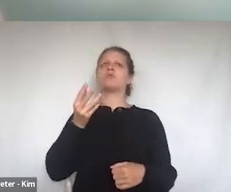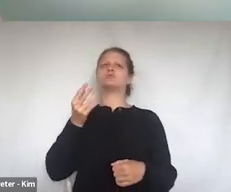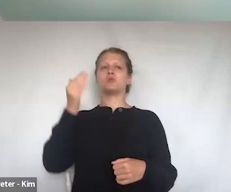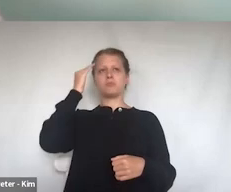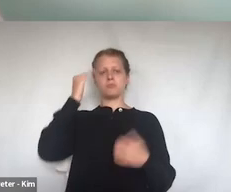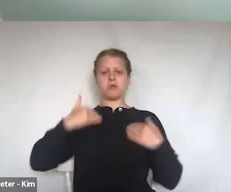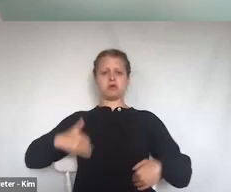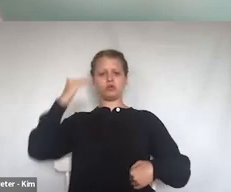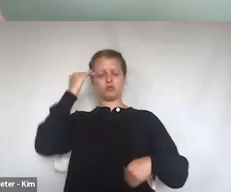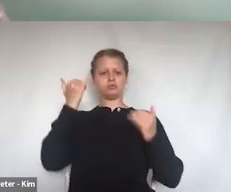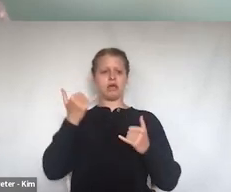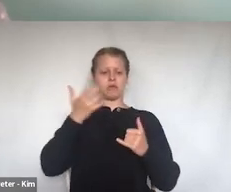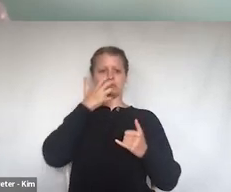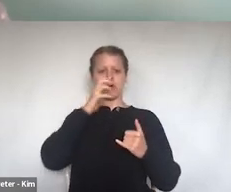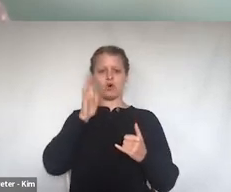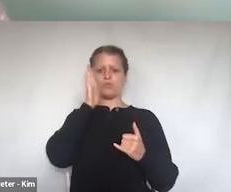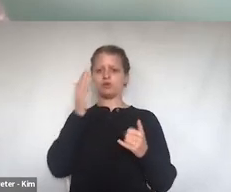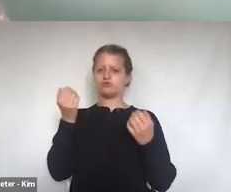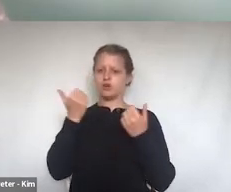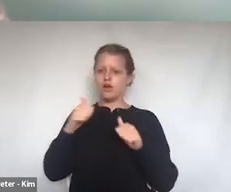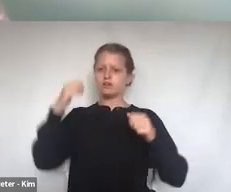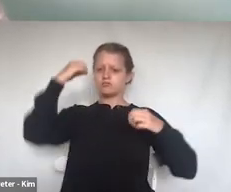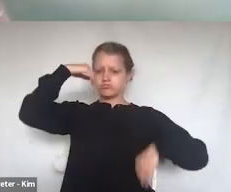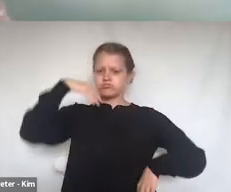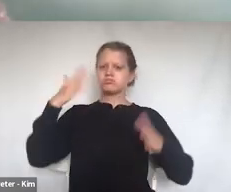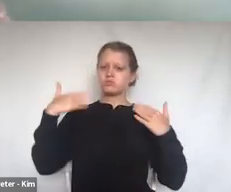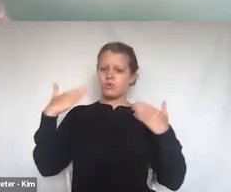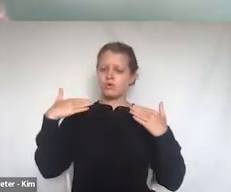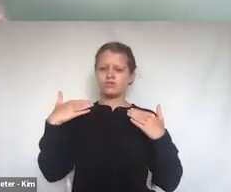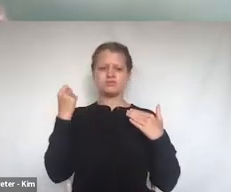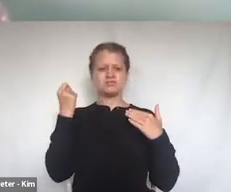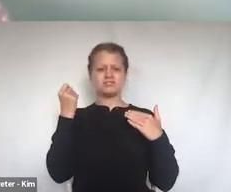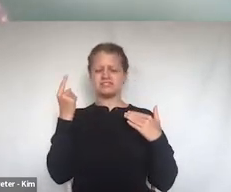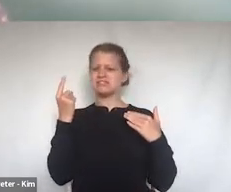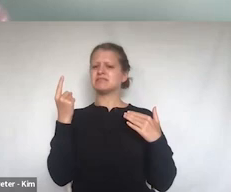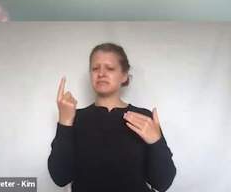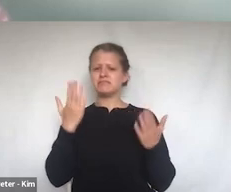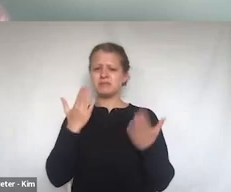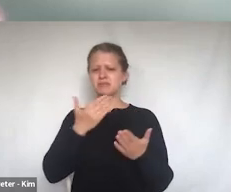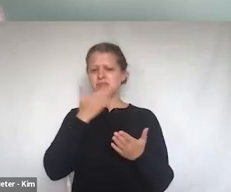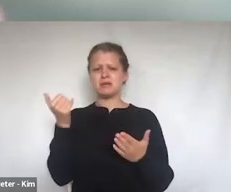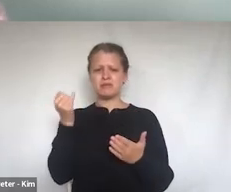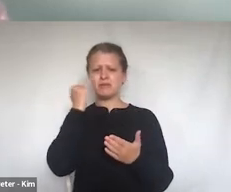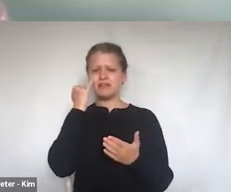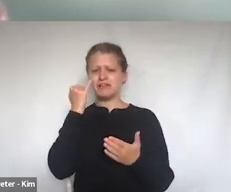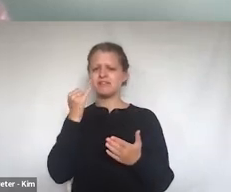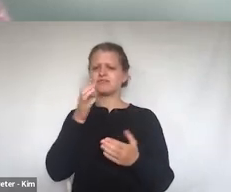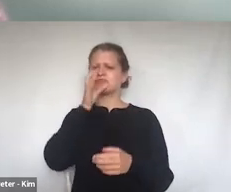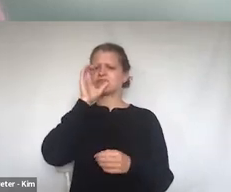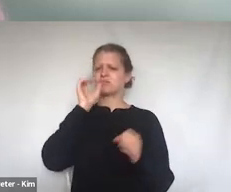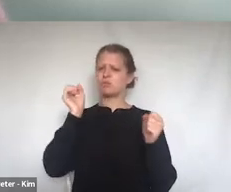I think because you're introducing something warmer than body temperature into the body, it probably is going to be moving the body temperature